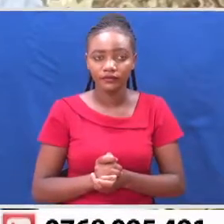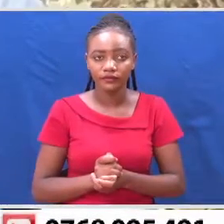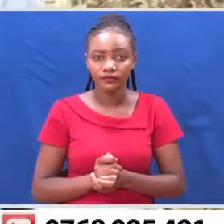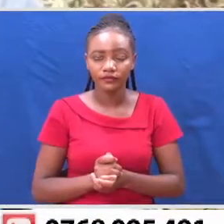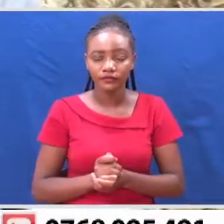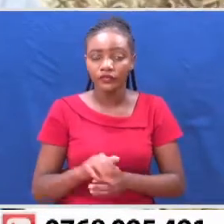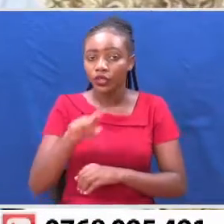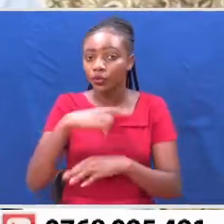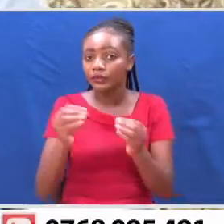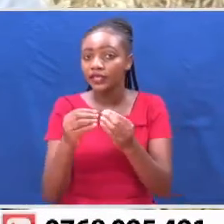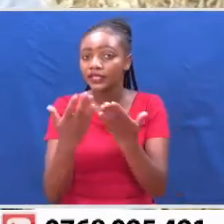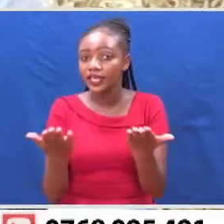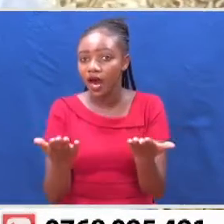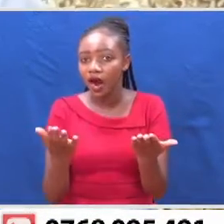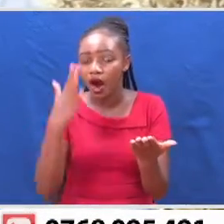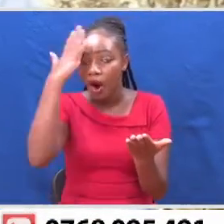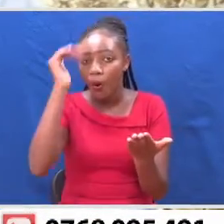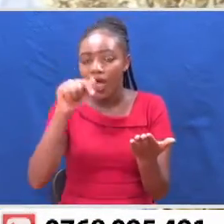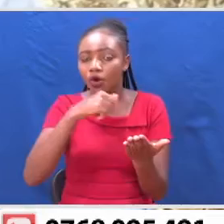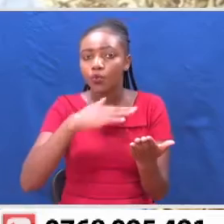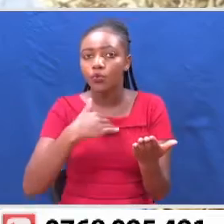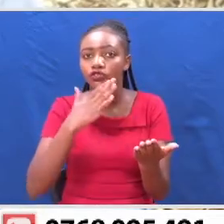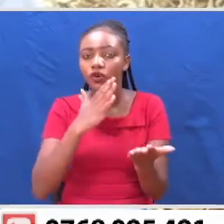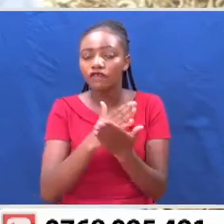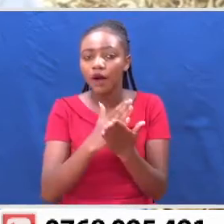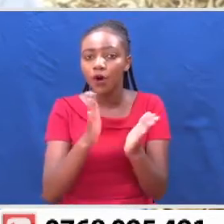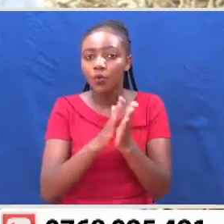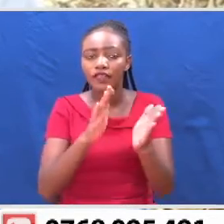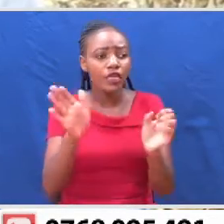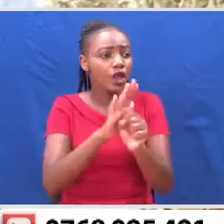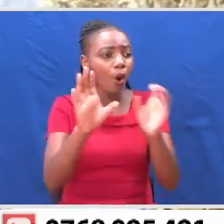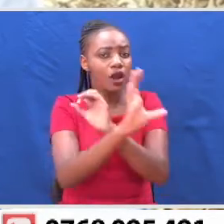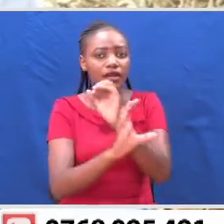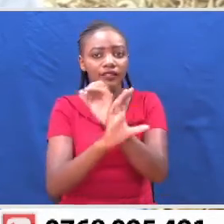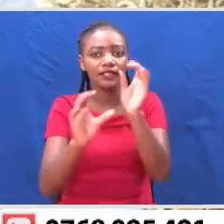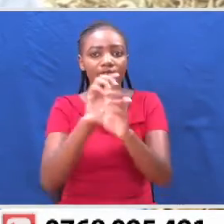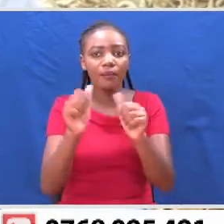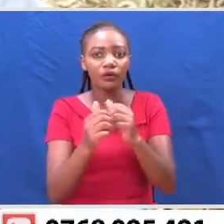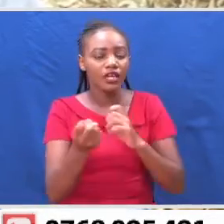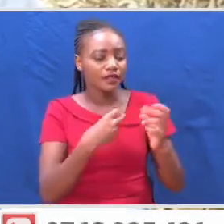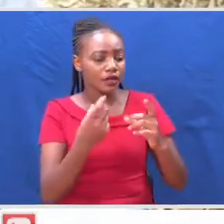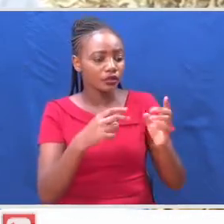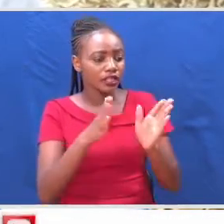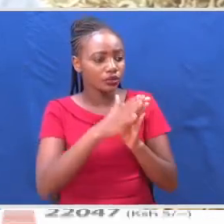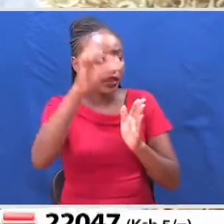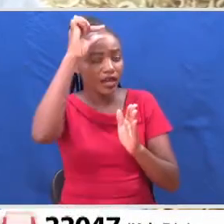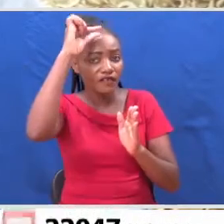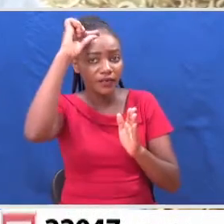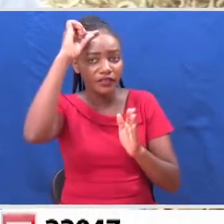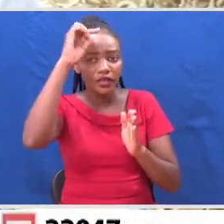We are here to confirm to the whole country, to confirm to the government,